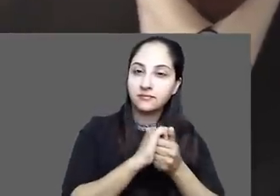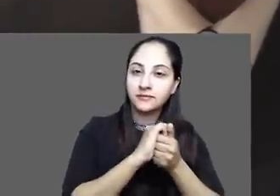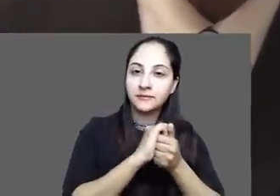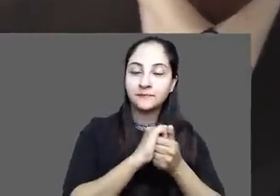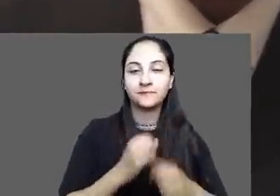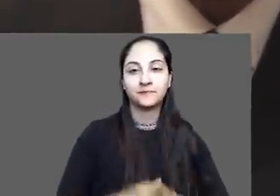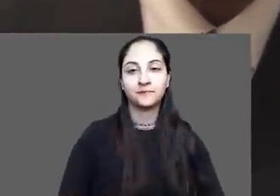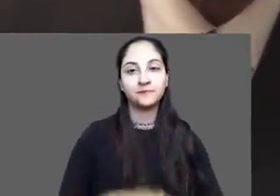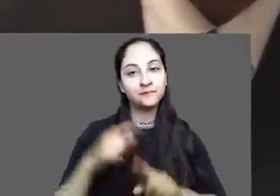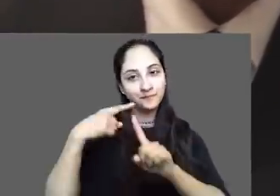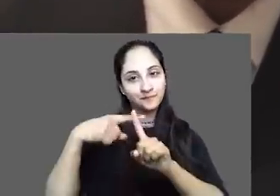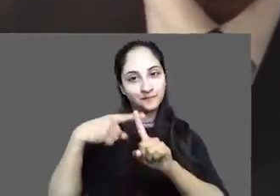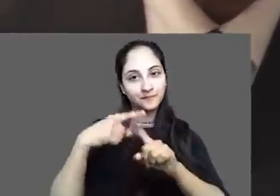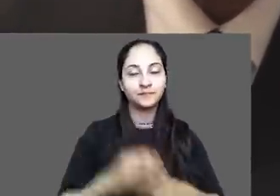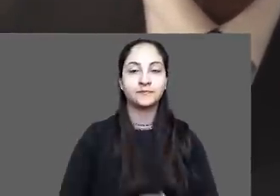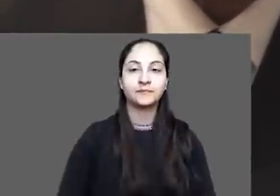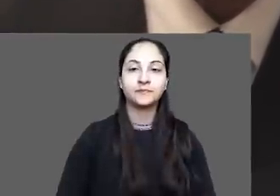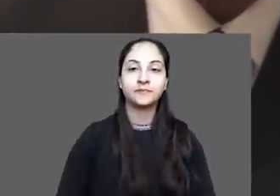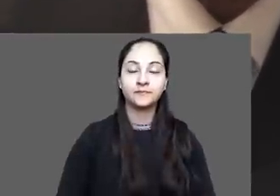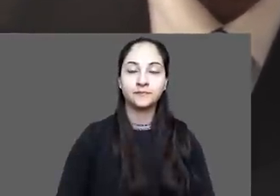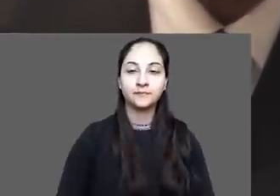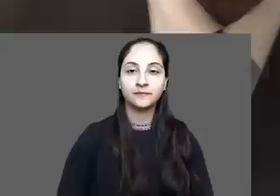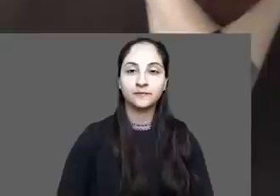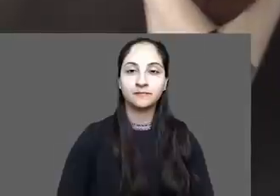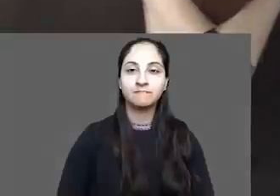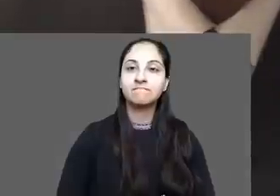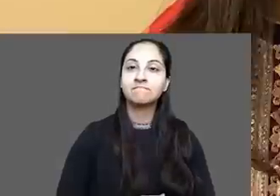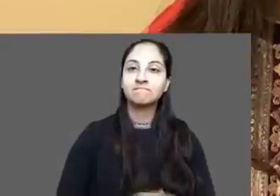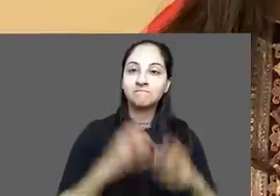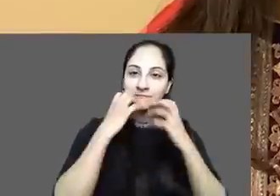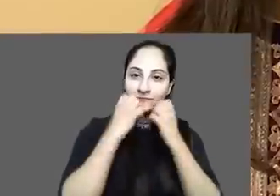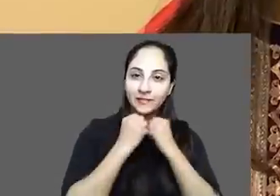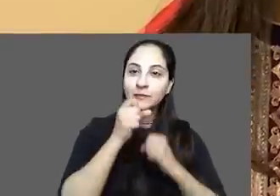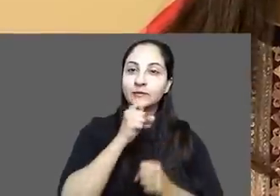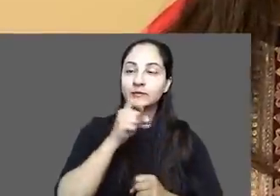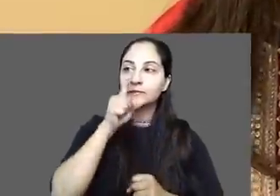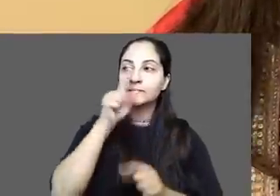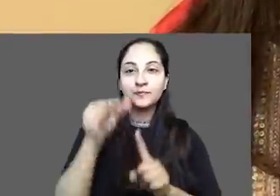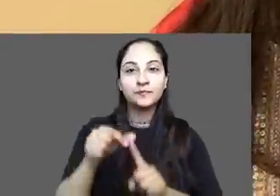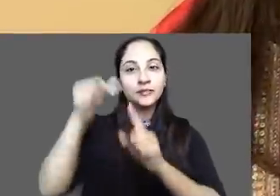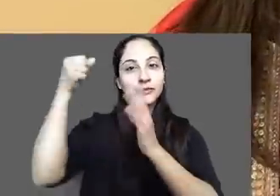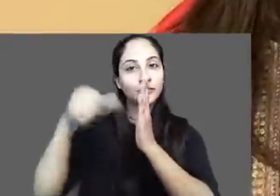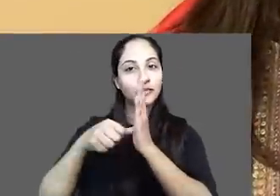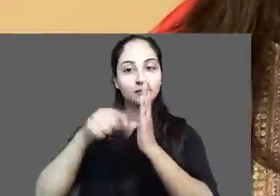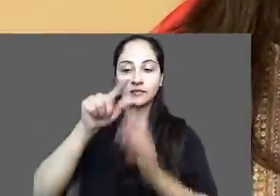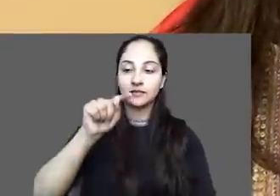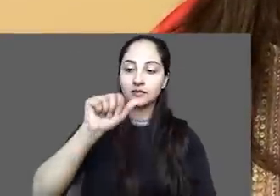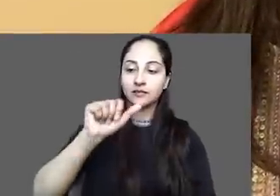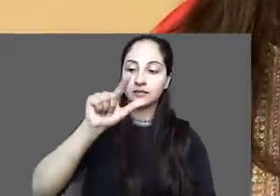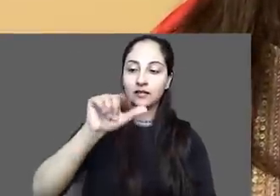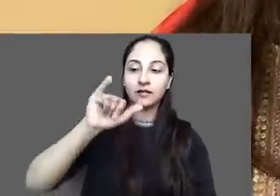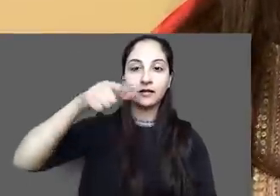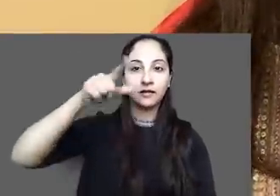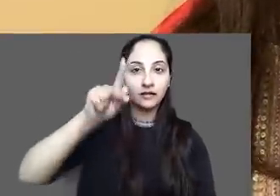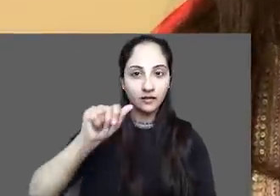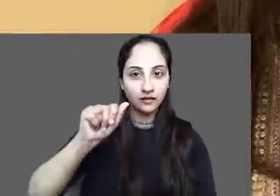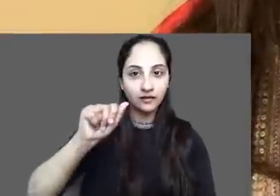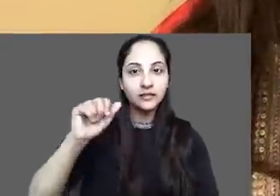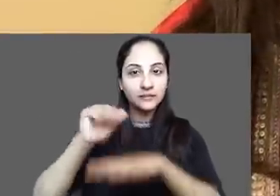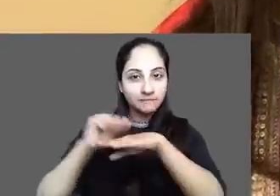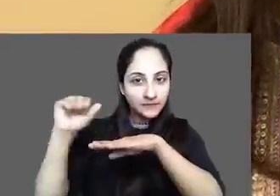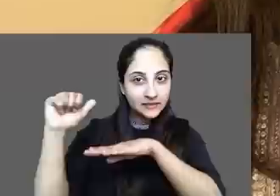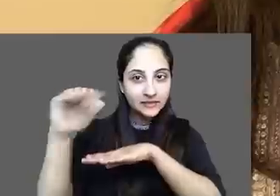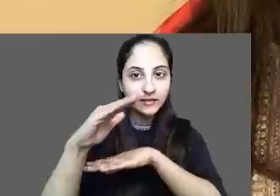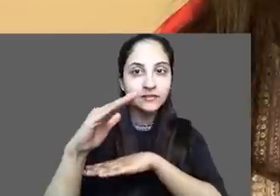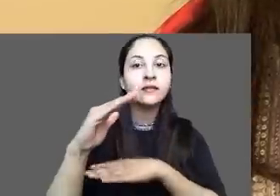our Jamaat grow as time has gone on. Our favorite moments of the past year have been receiving